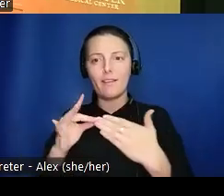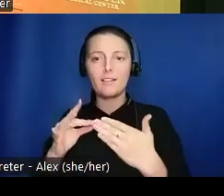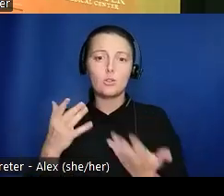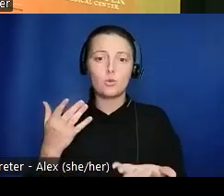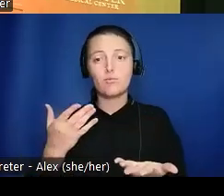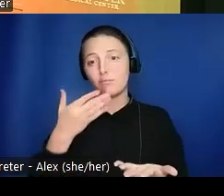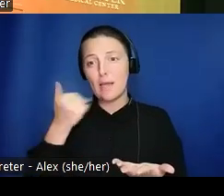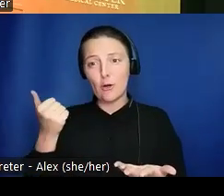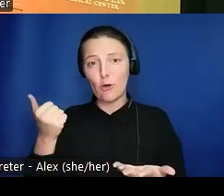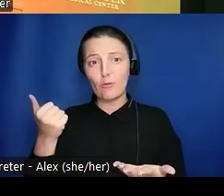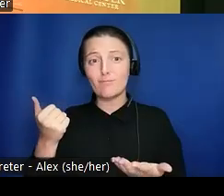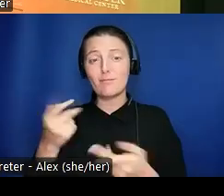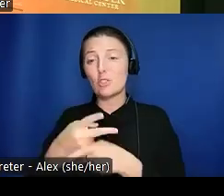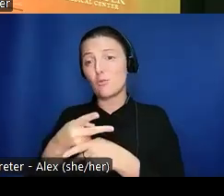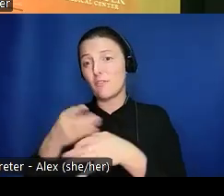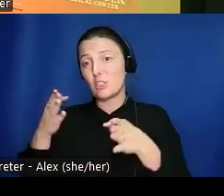for the residents as well.